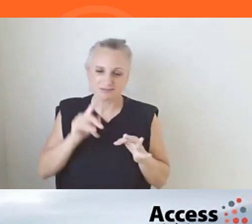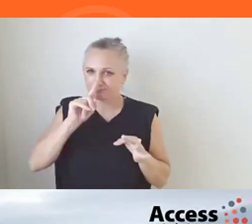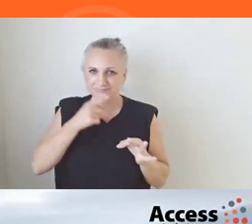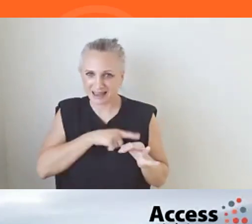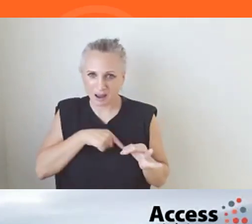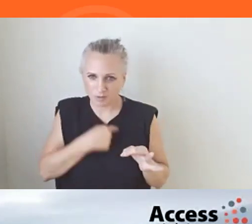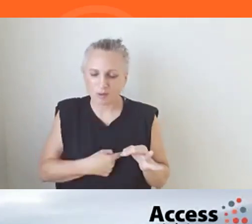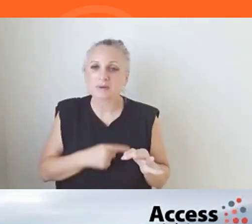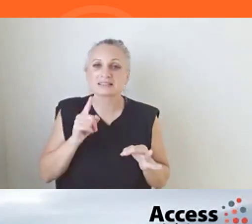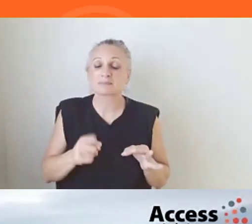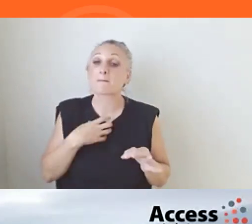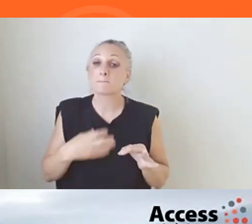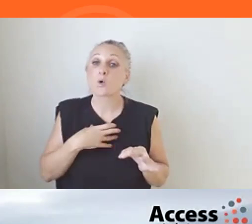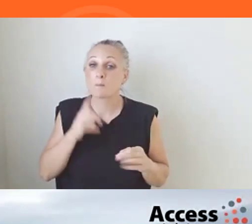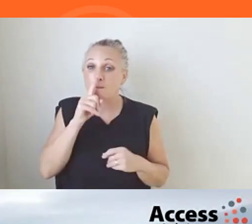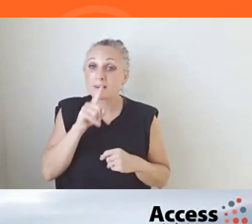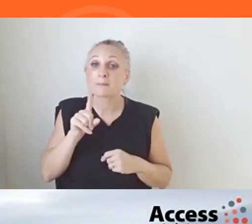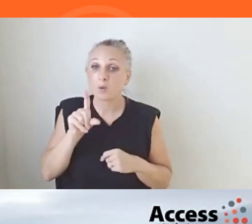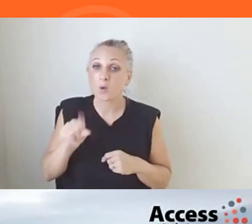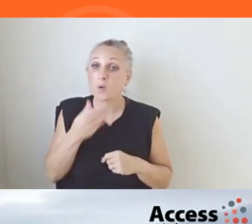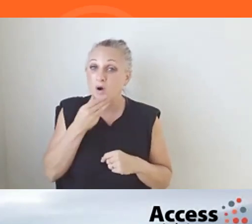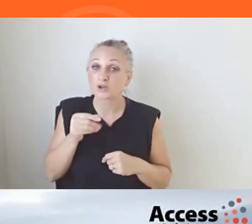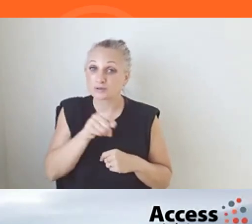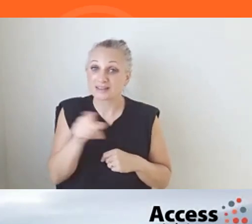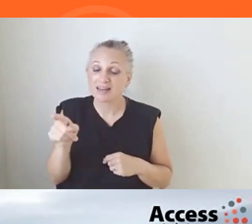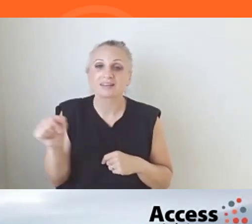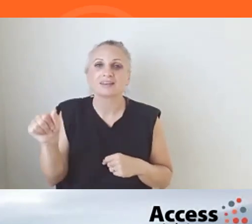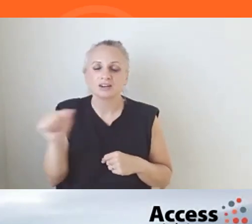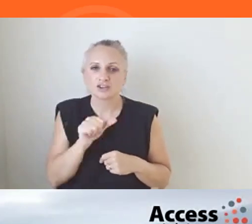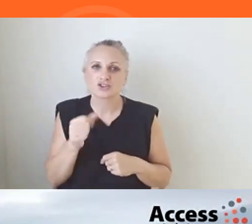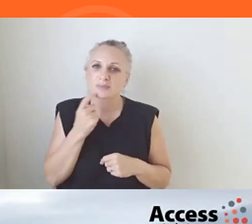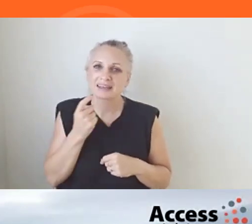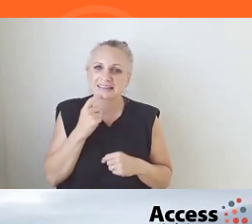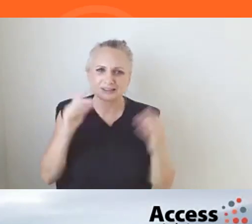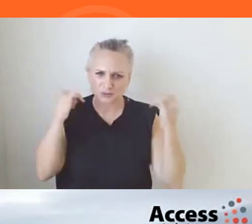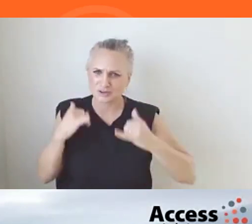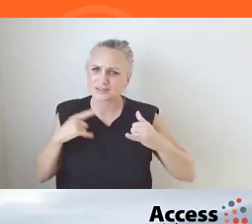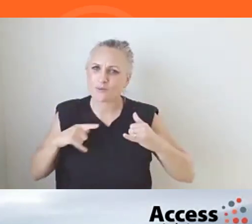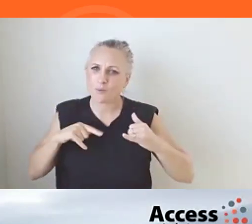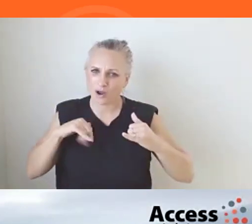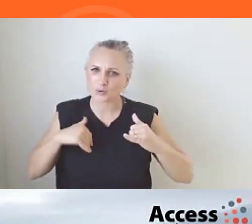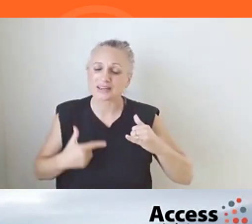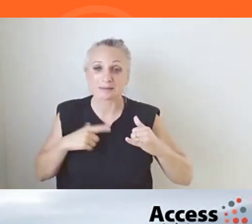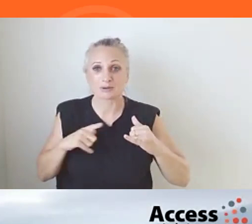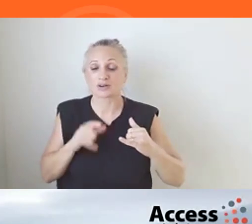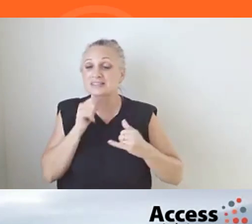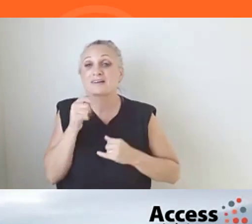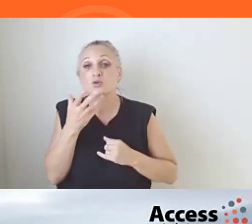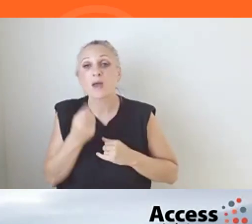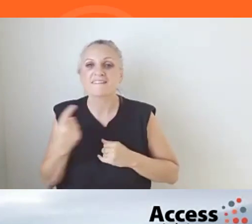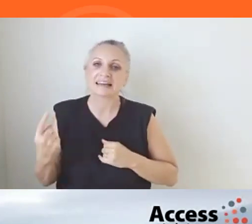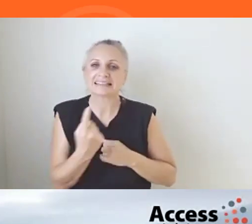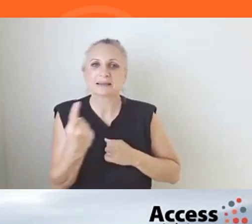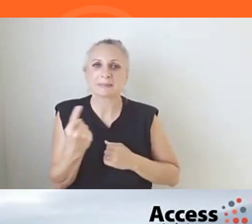doing that, and it should be easy to justify with the dependence goals and anything you have.